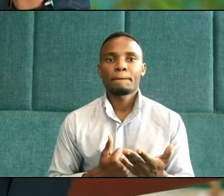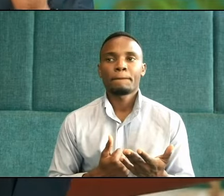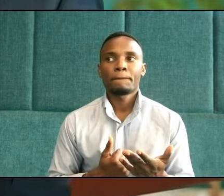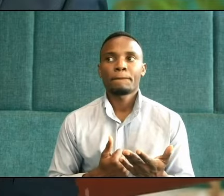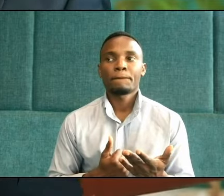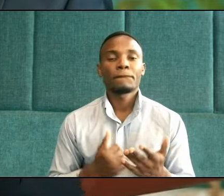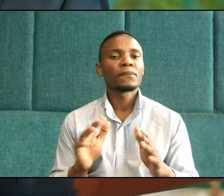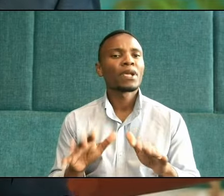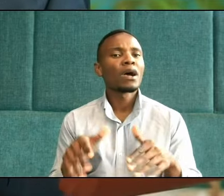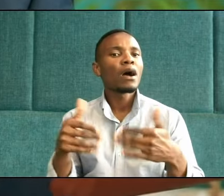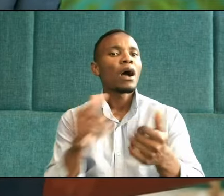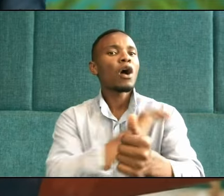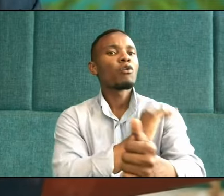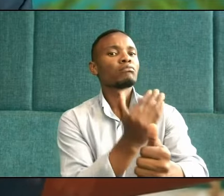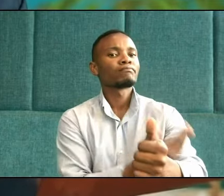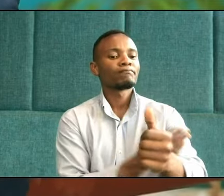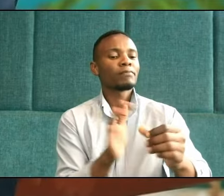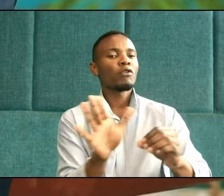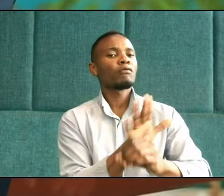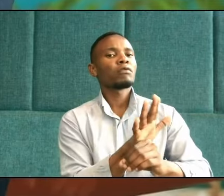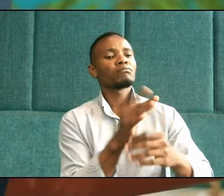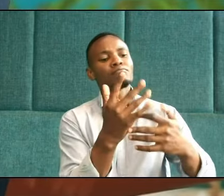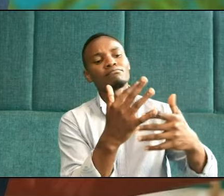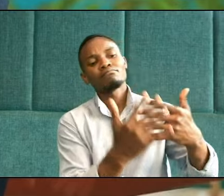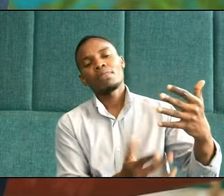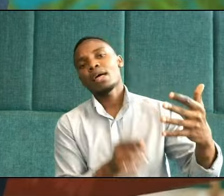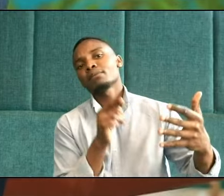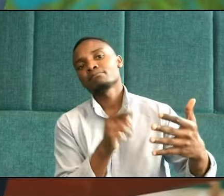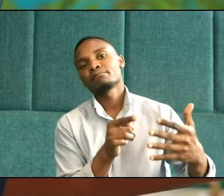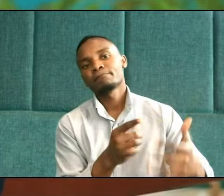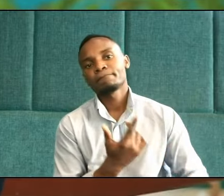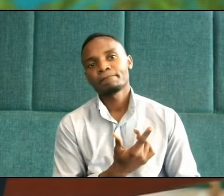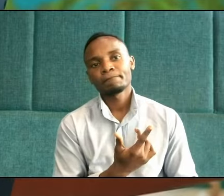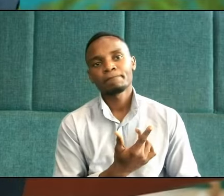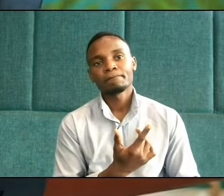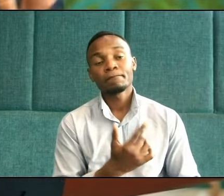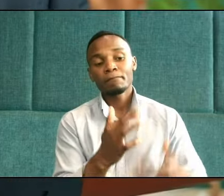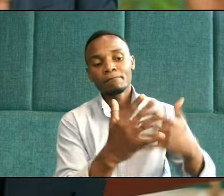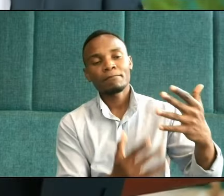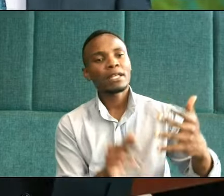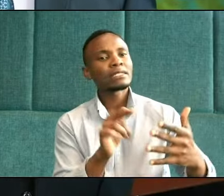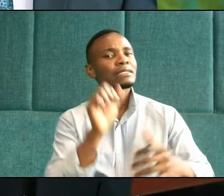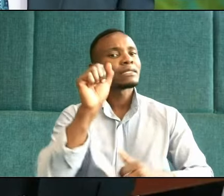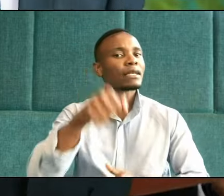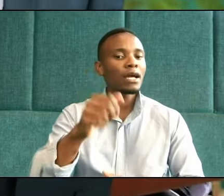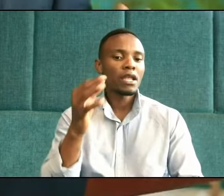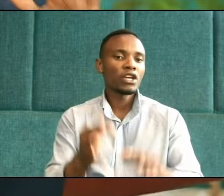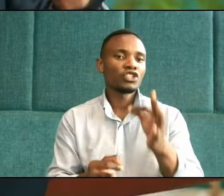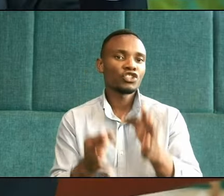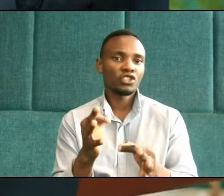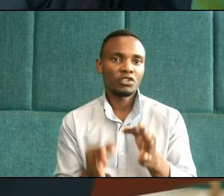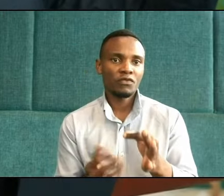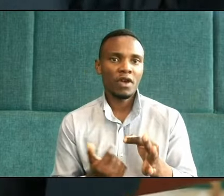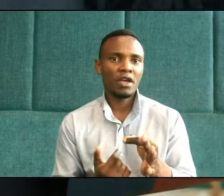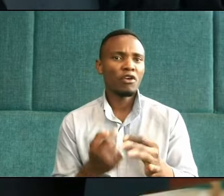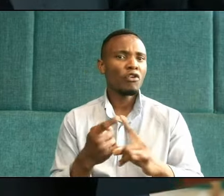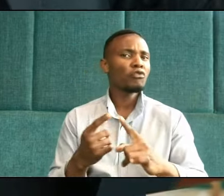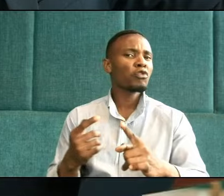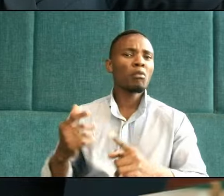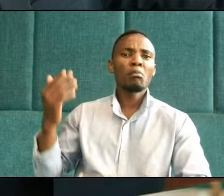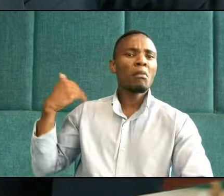How powerful is this blood, so that it is able to justify, to go all the way from